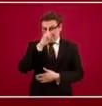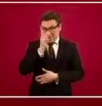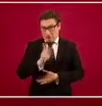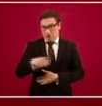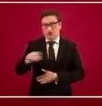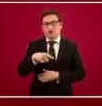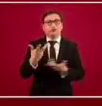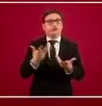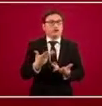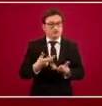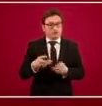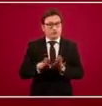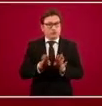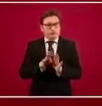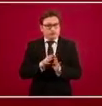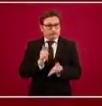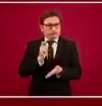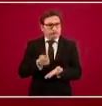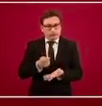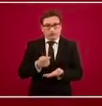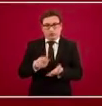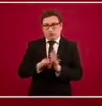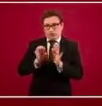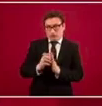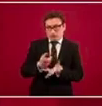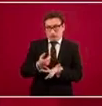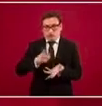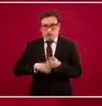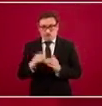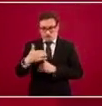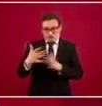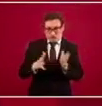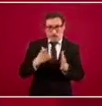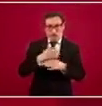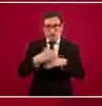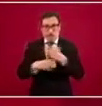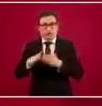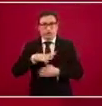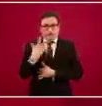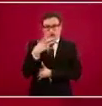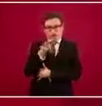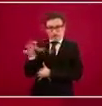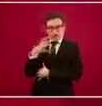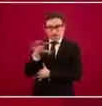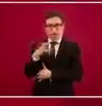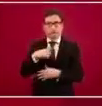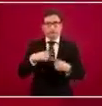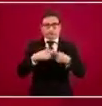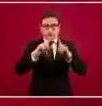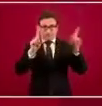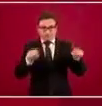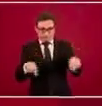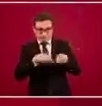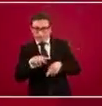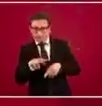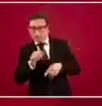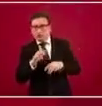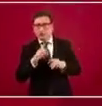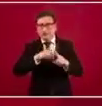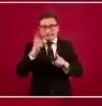ones, this COVID pack includes a ventilator and a